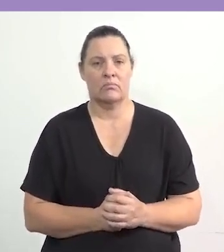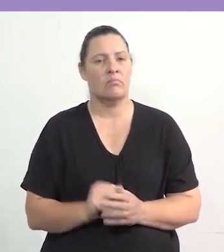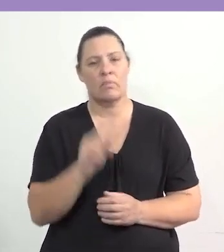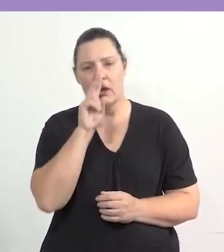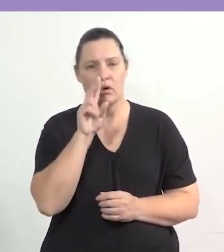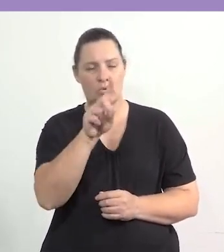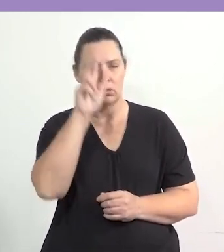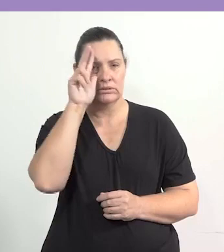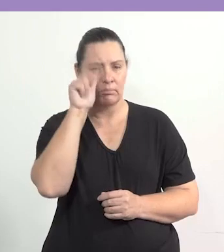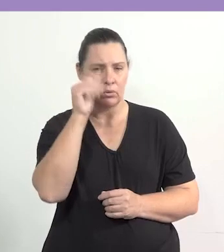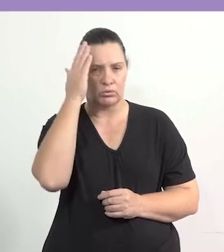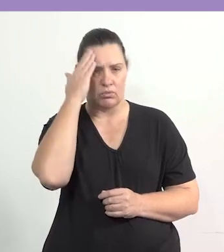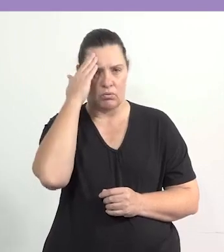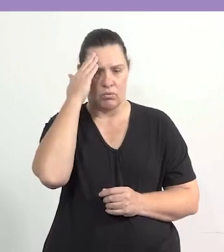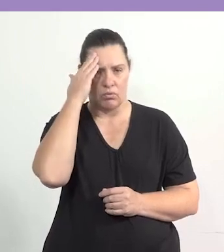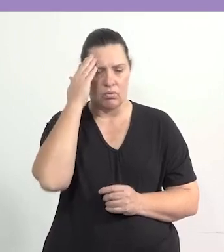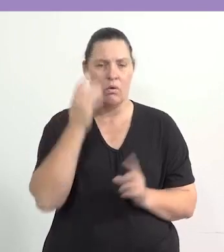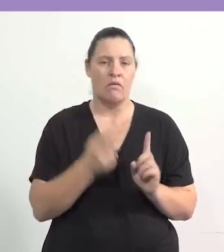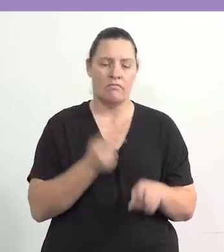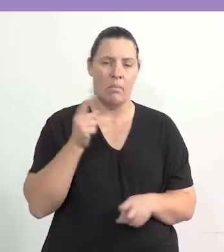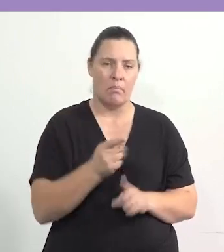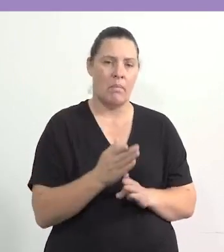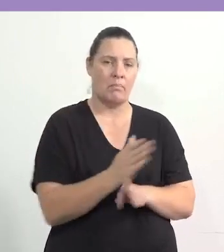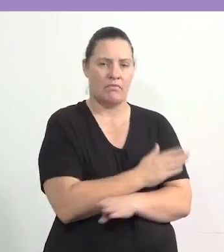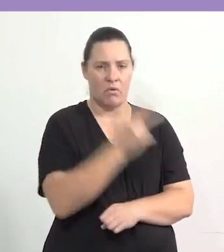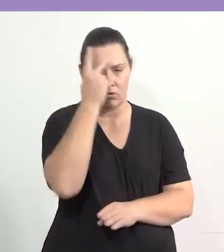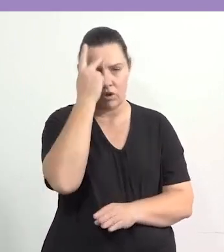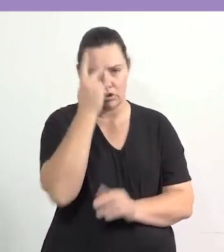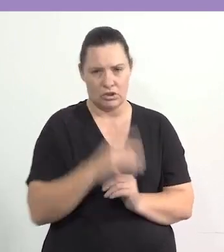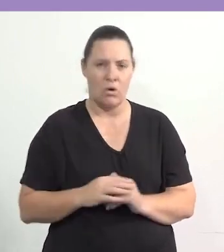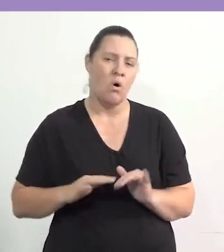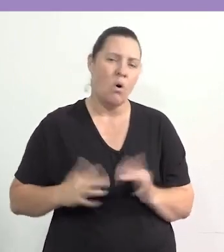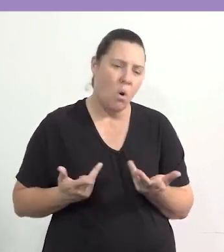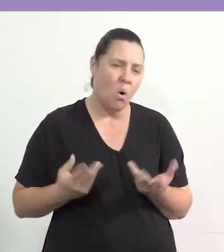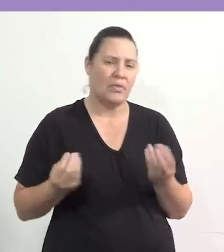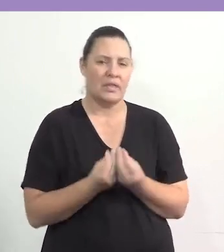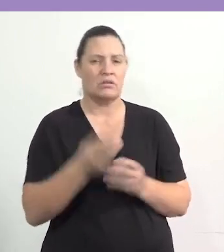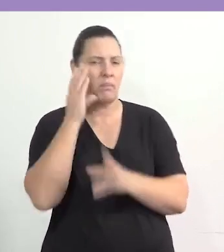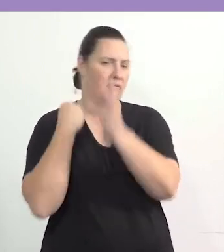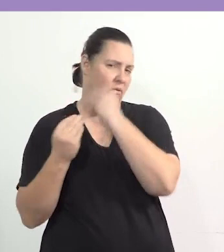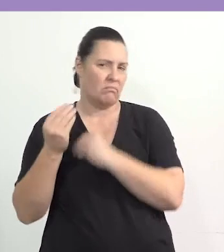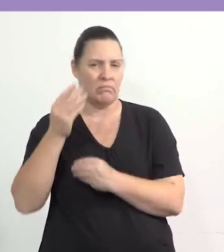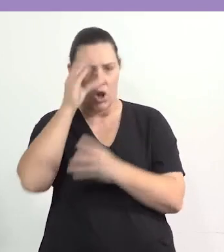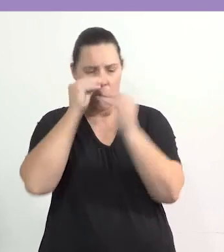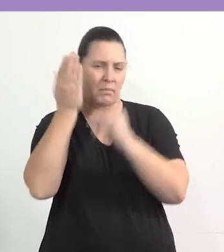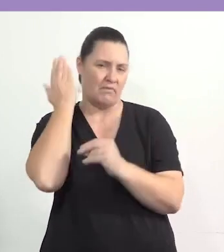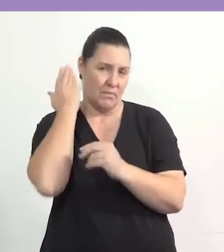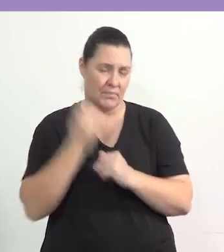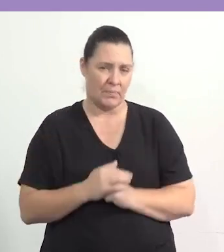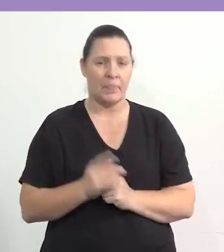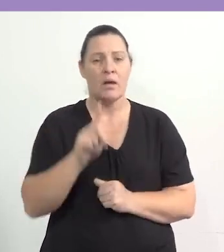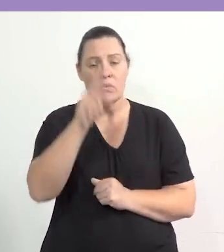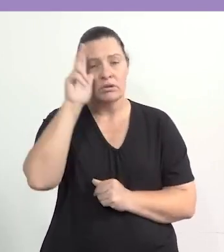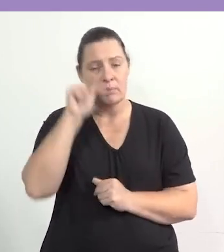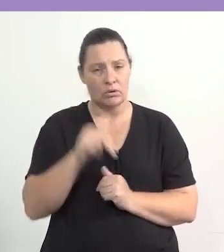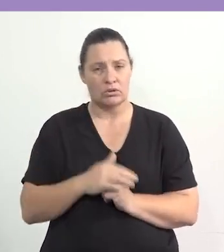Let's look at the things that you are supposed to know from your pre-knowledge or the things that you have learned previously. So the first